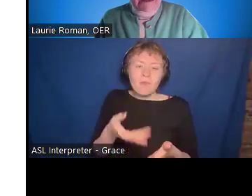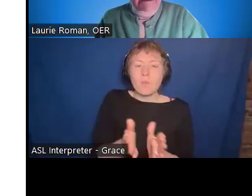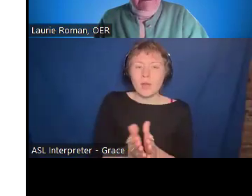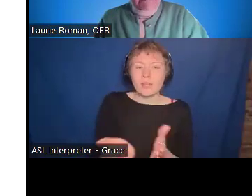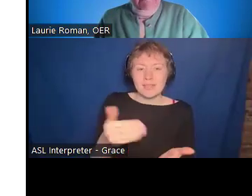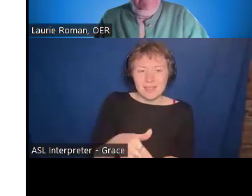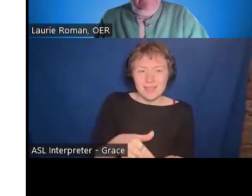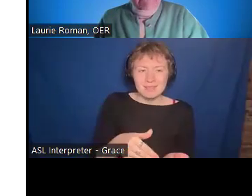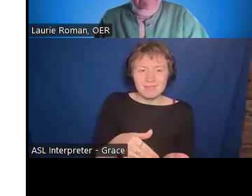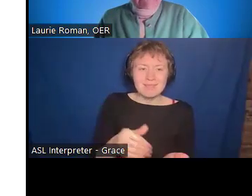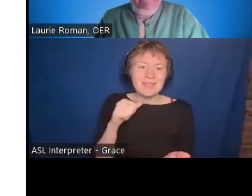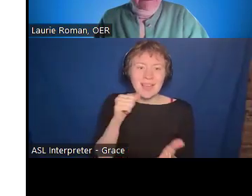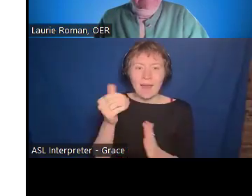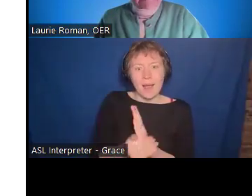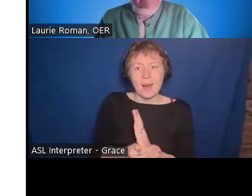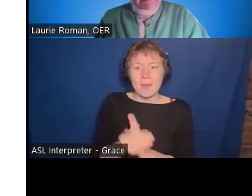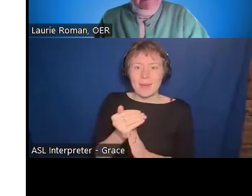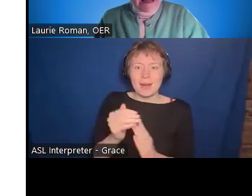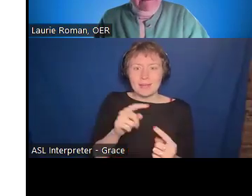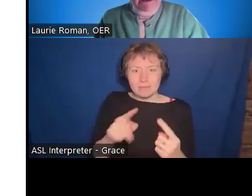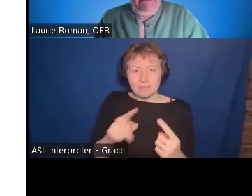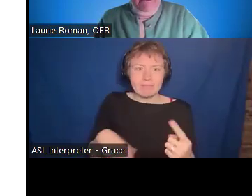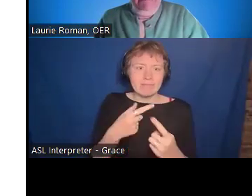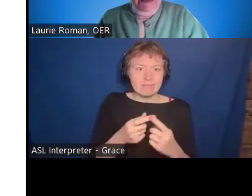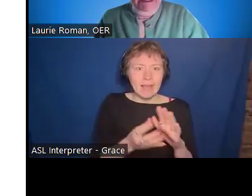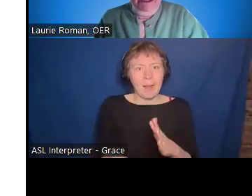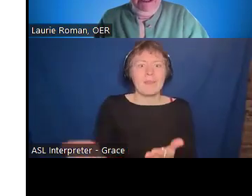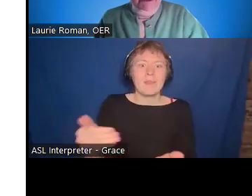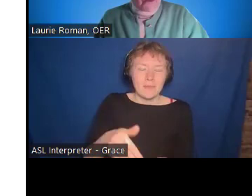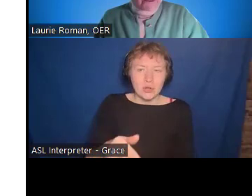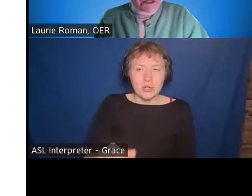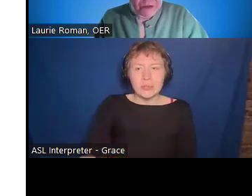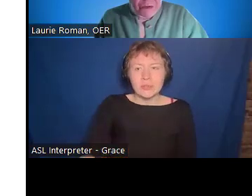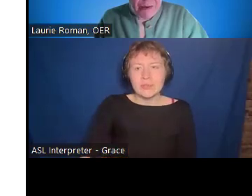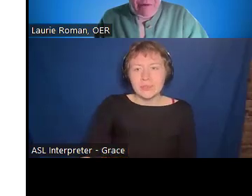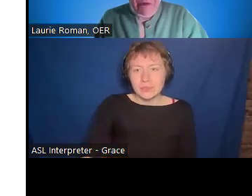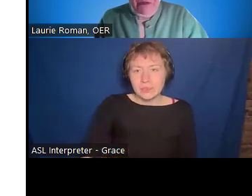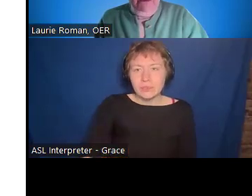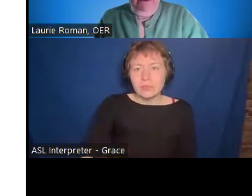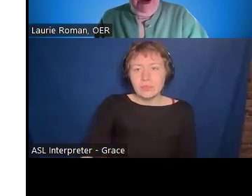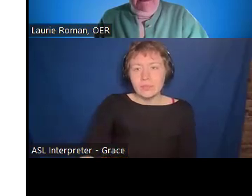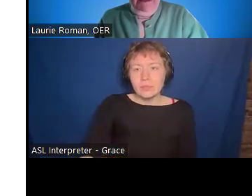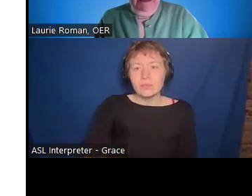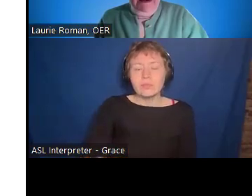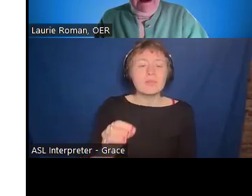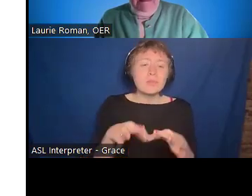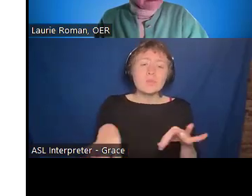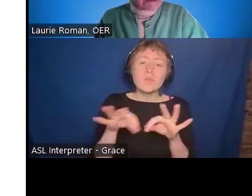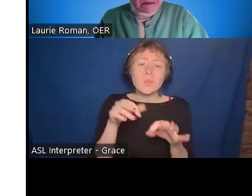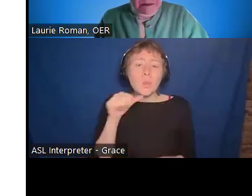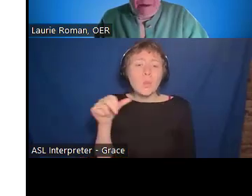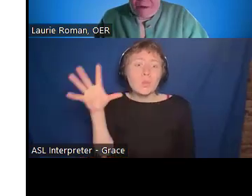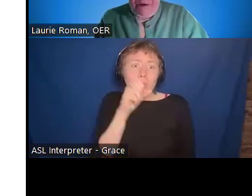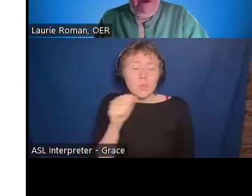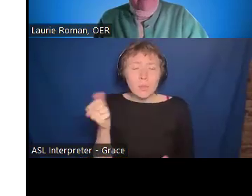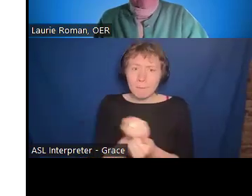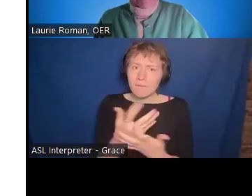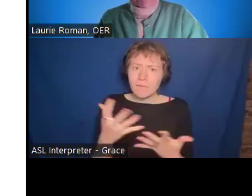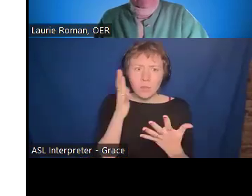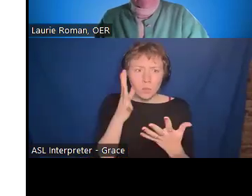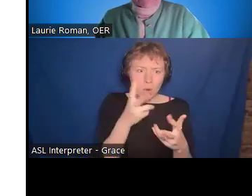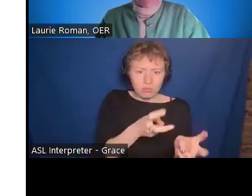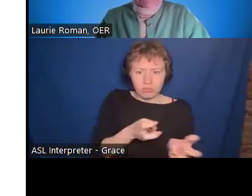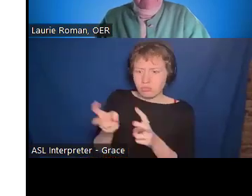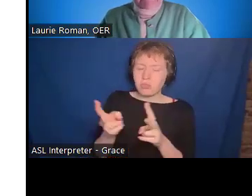over. And that, again, the important message is don't assume everything will copy because